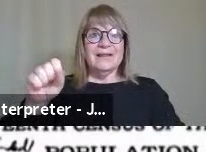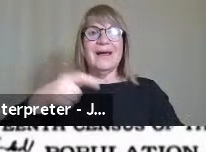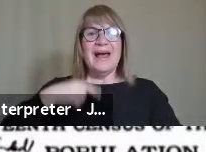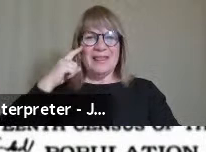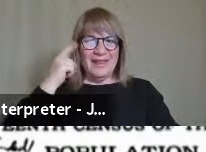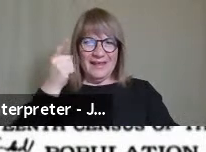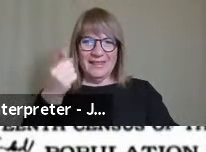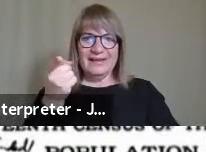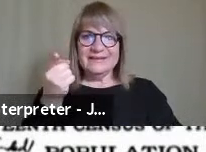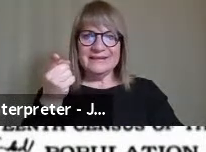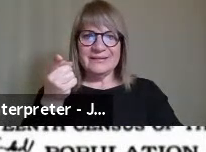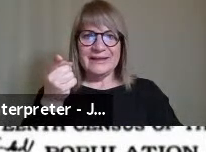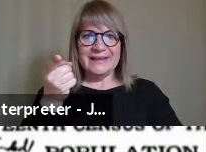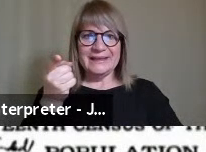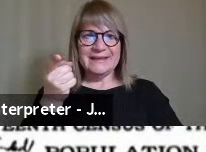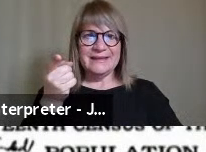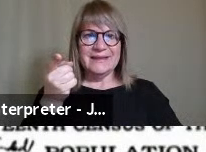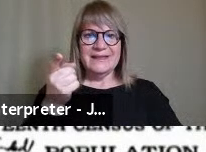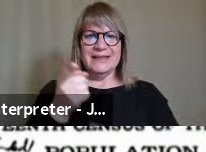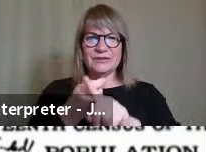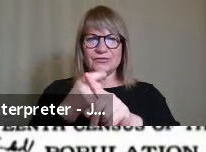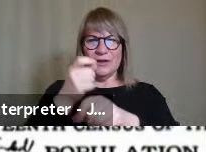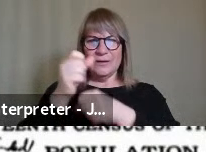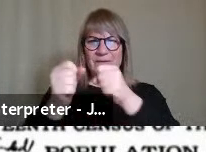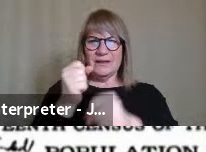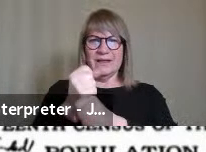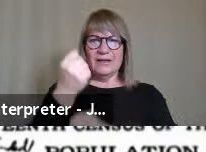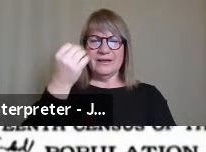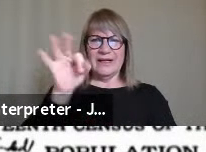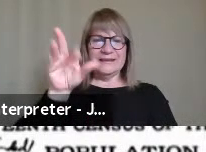one is going to be from 1930